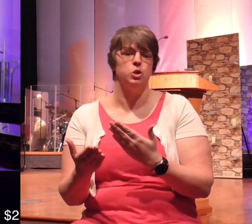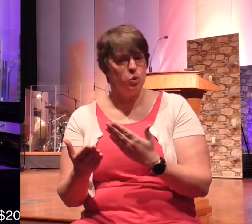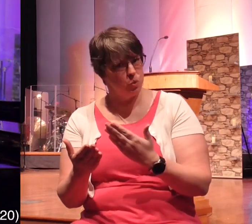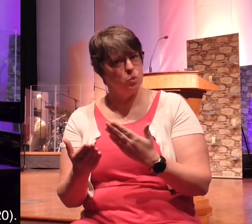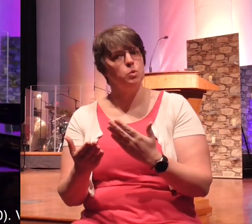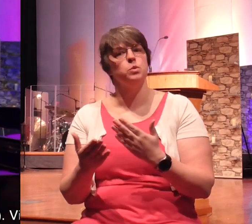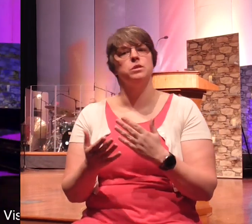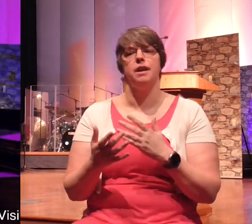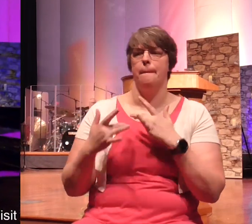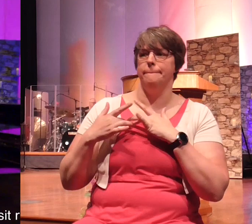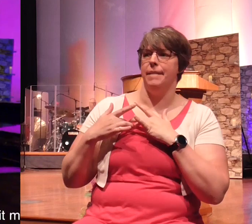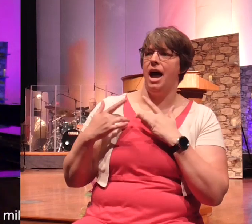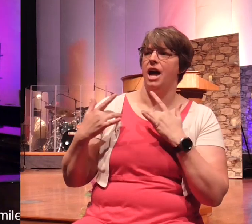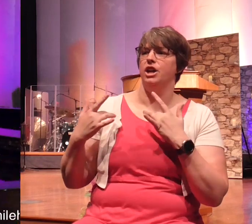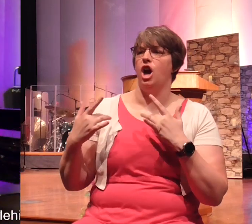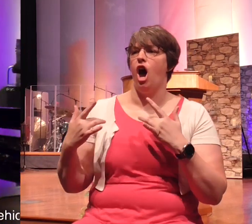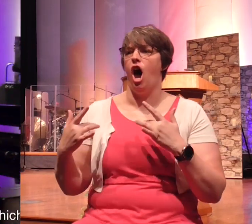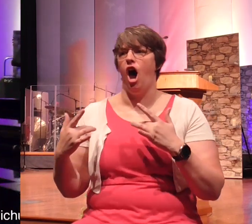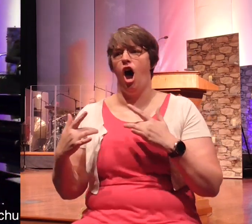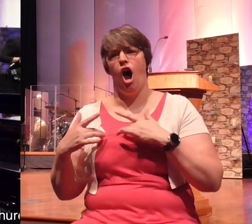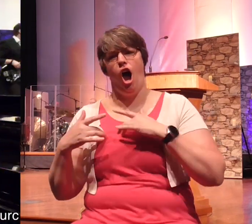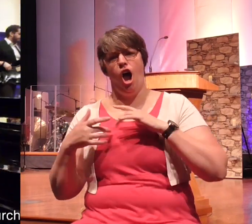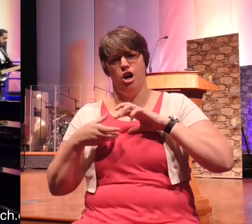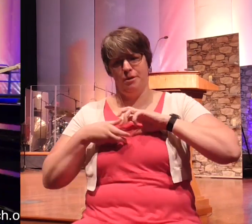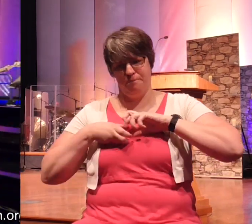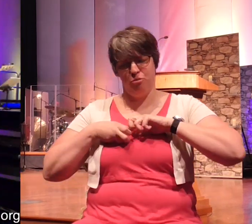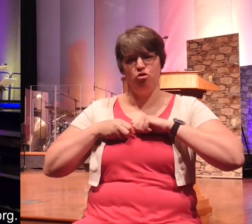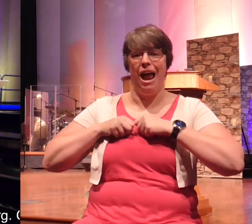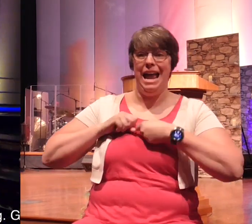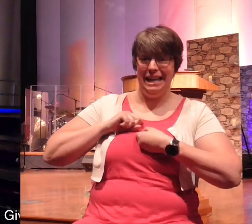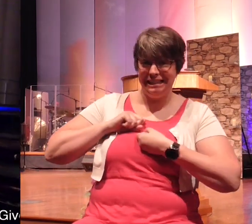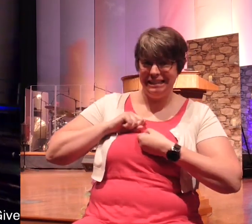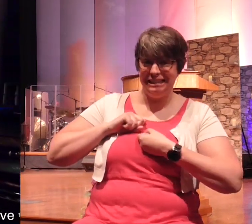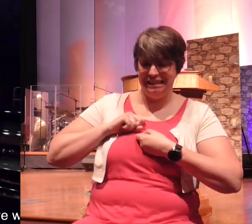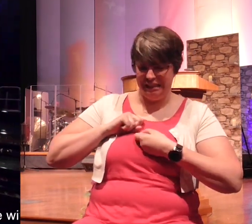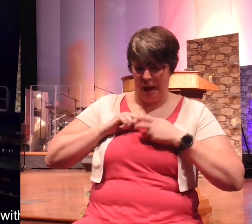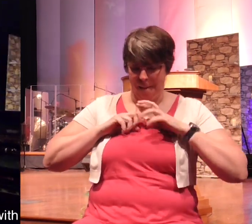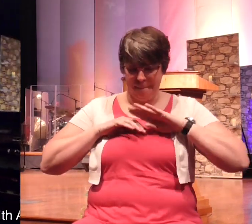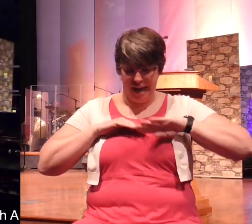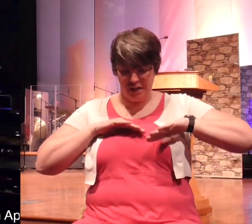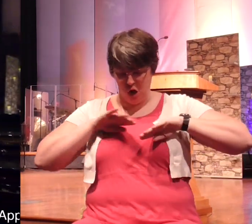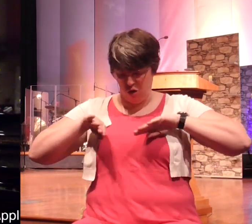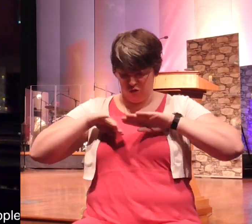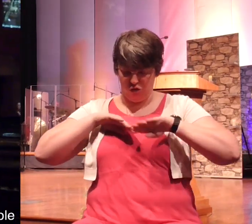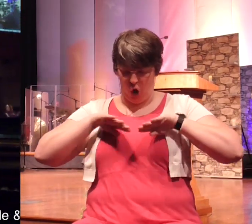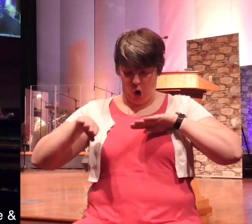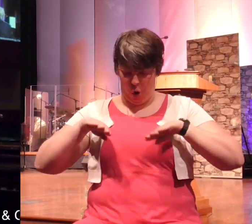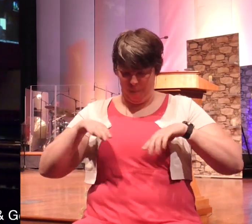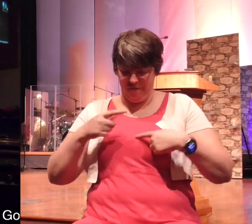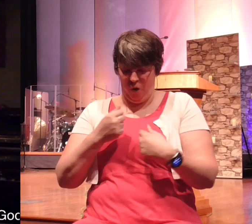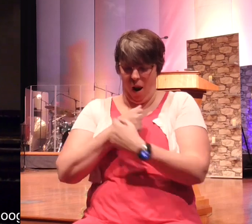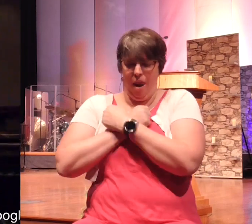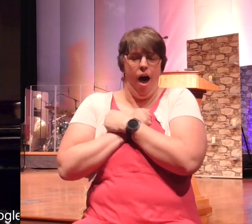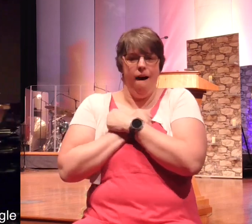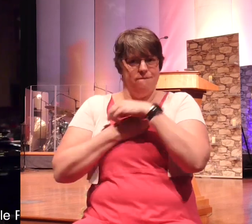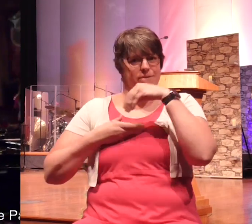And a heartbreak makes room for love inside